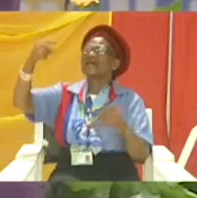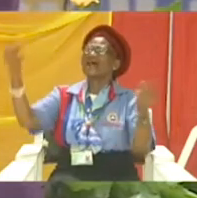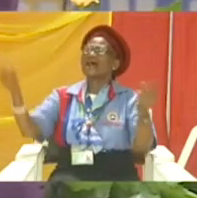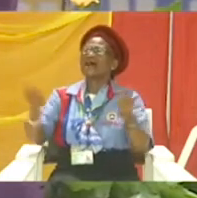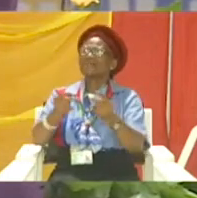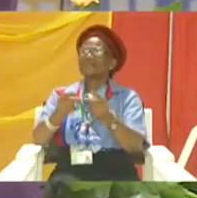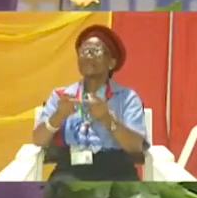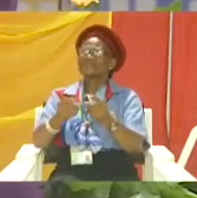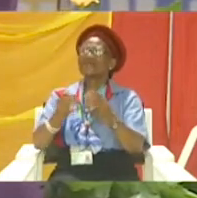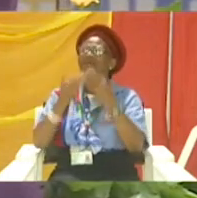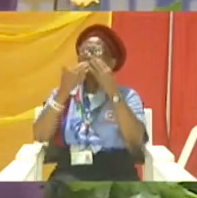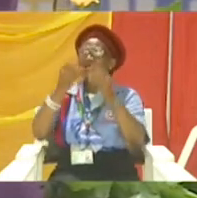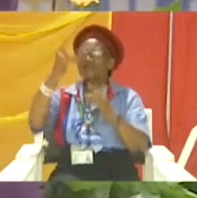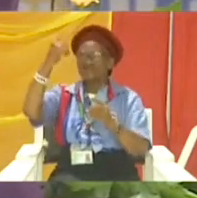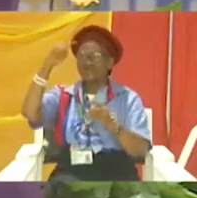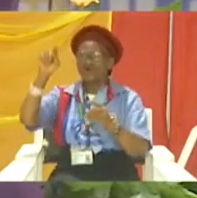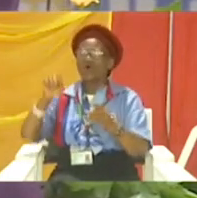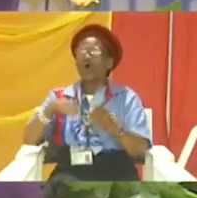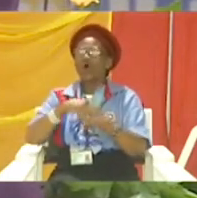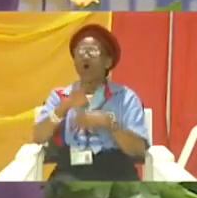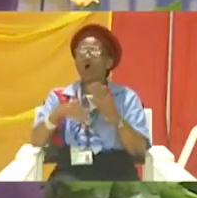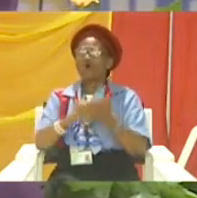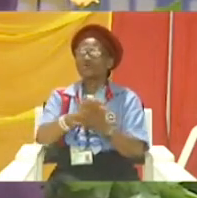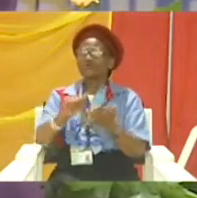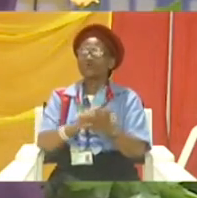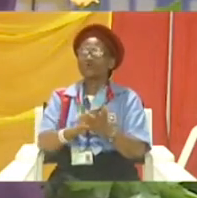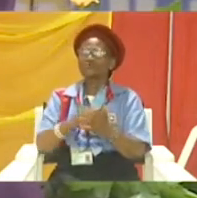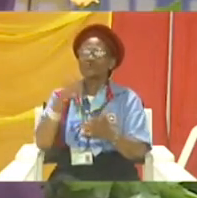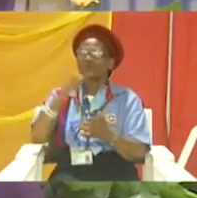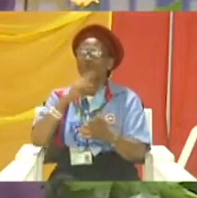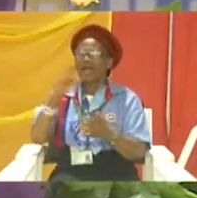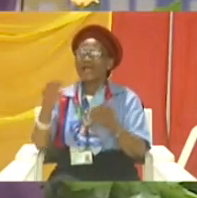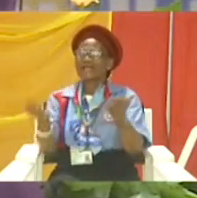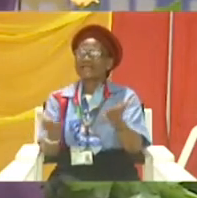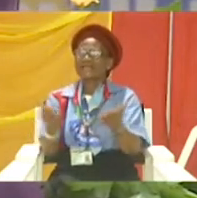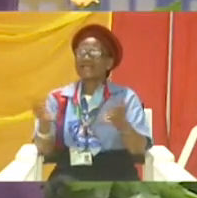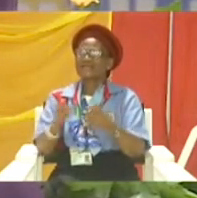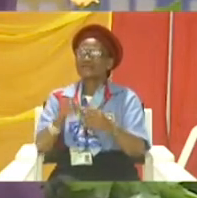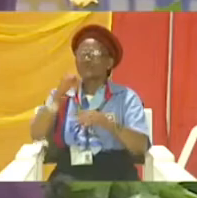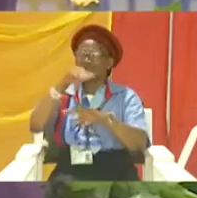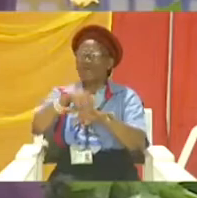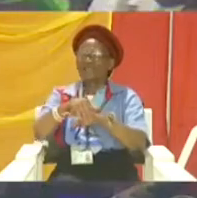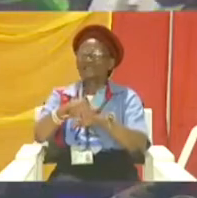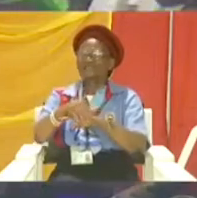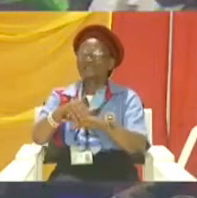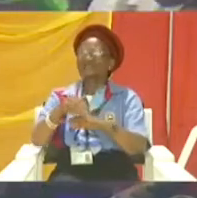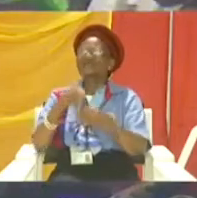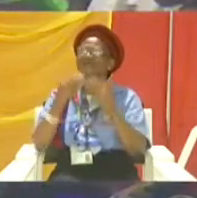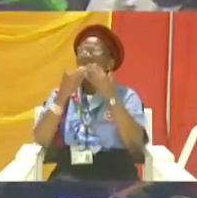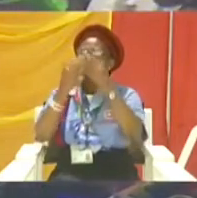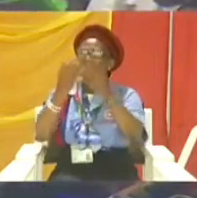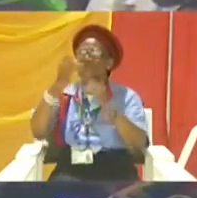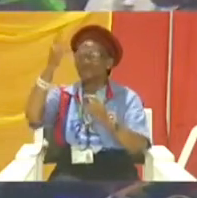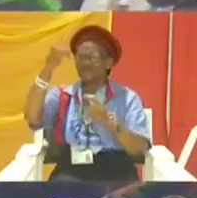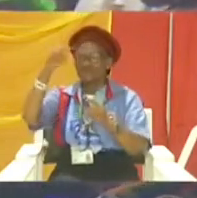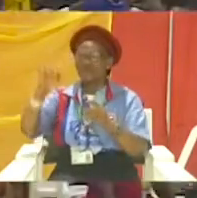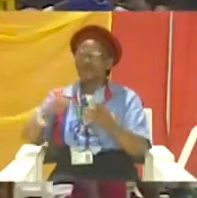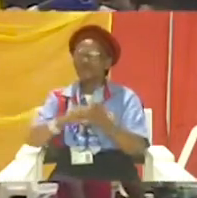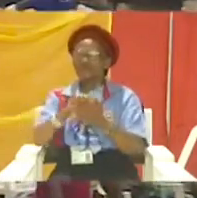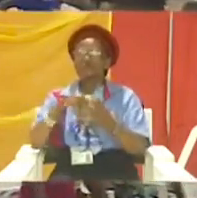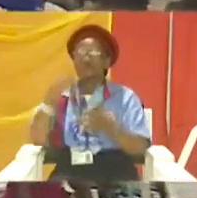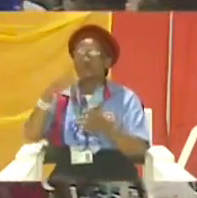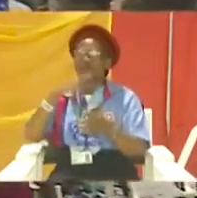Thank you for all those who are here tonight. Thank you for those who are connected to us all over the